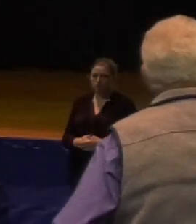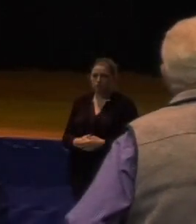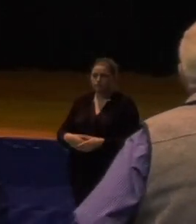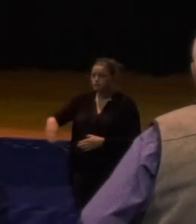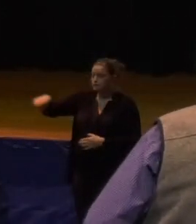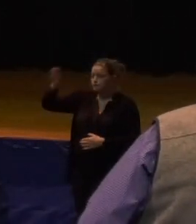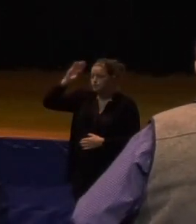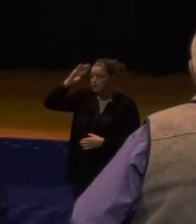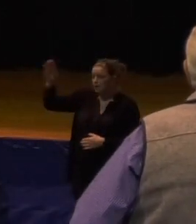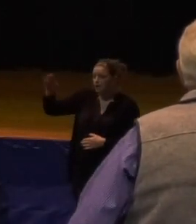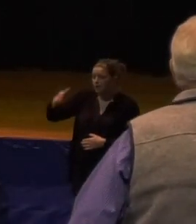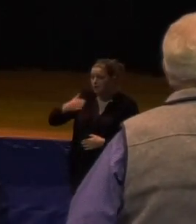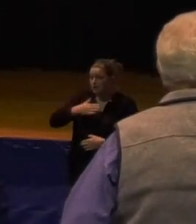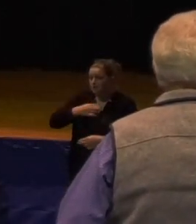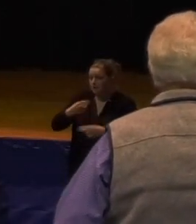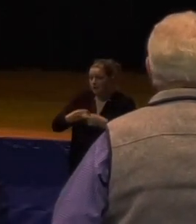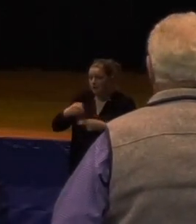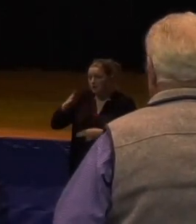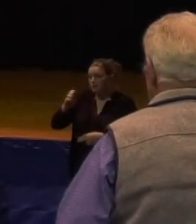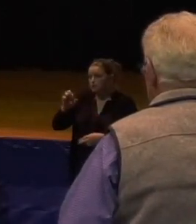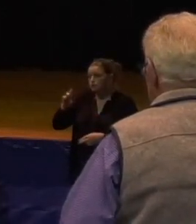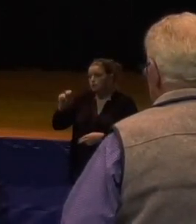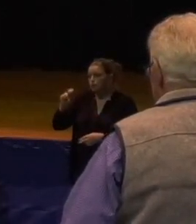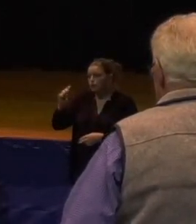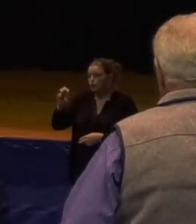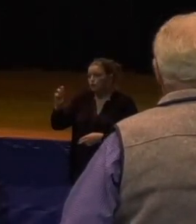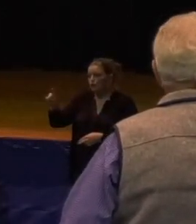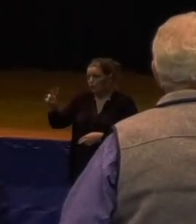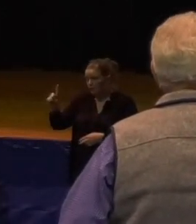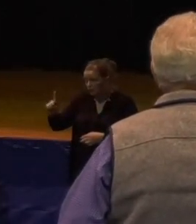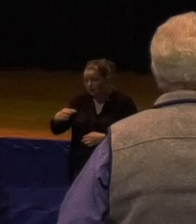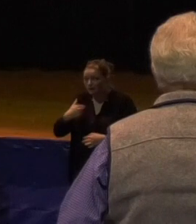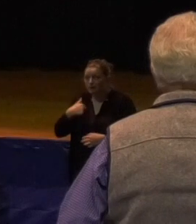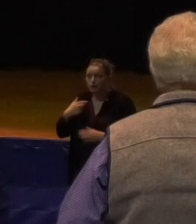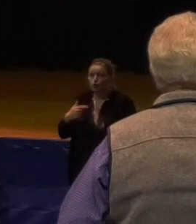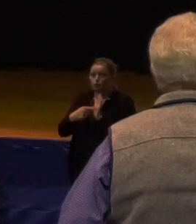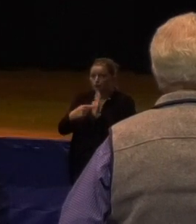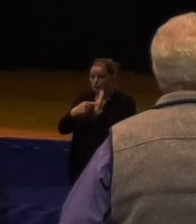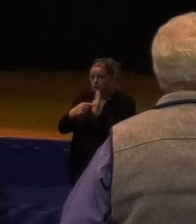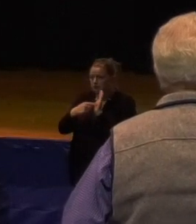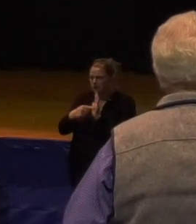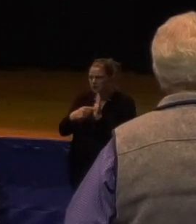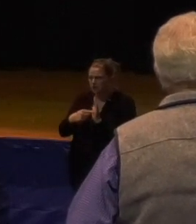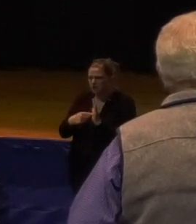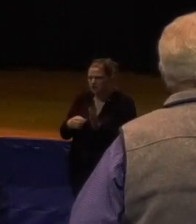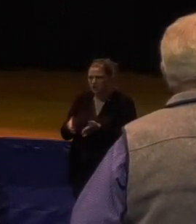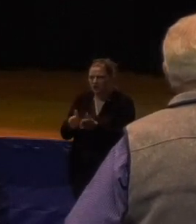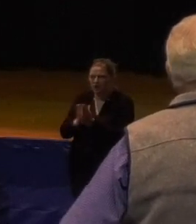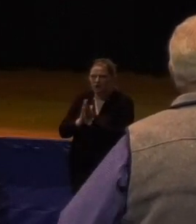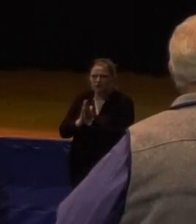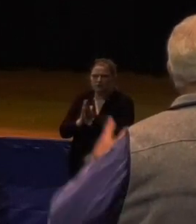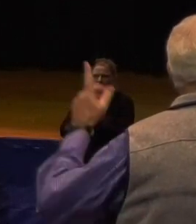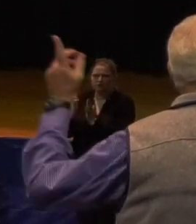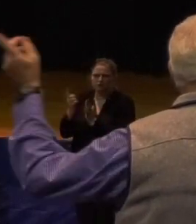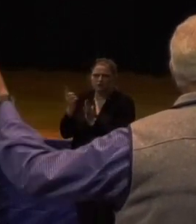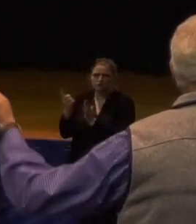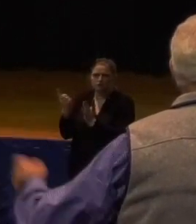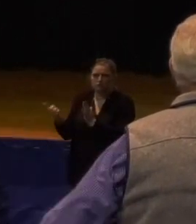Hi, my name is Bernard Doherty. I'm here also representing the Askew Mountainwood South Street Neighborhood